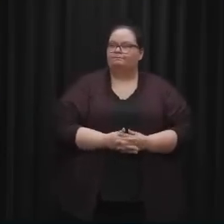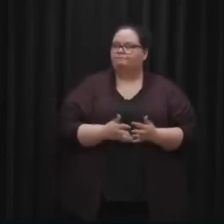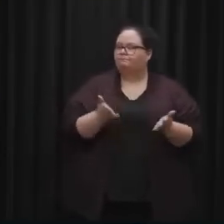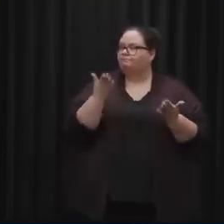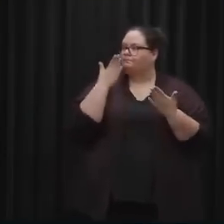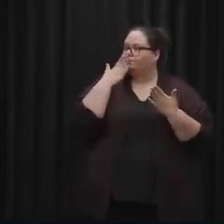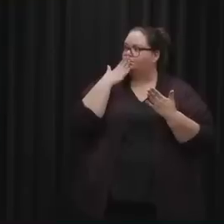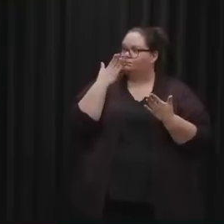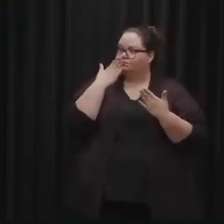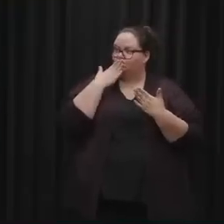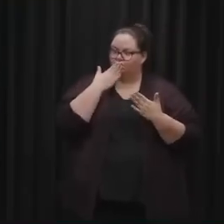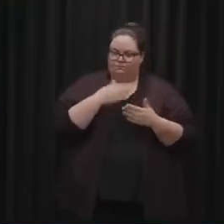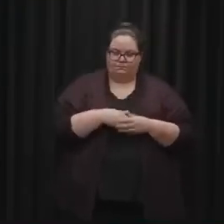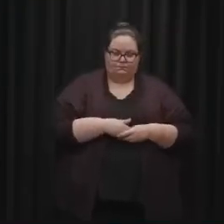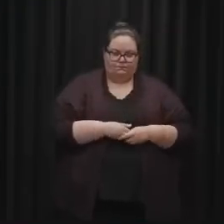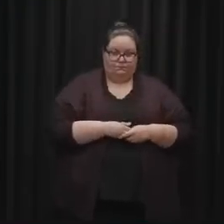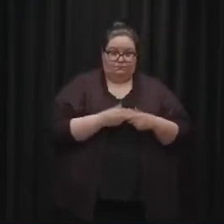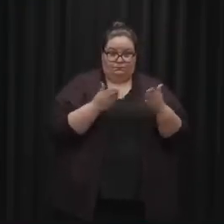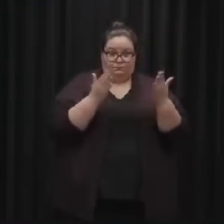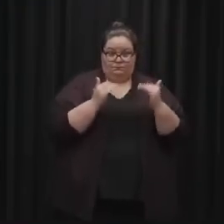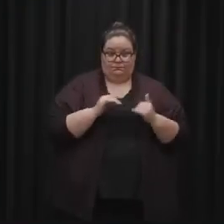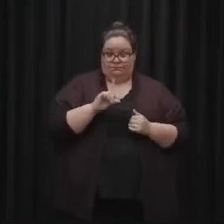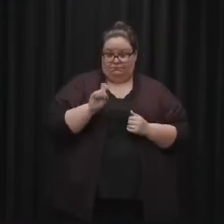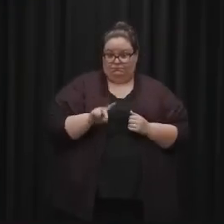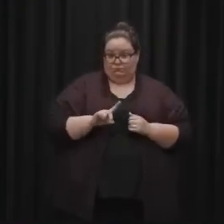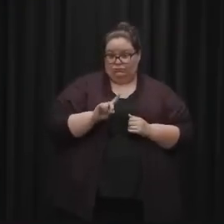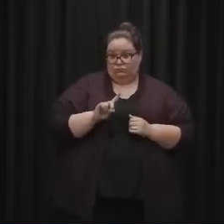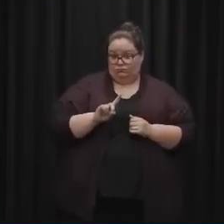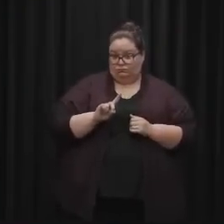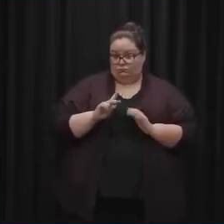Thank you, Premier. Merci, Monsieur Rachnog.